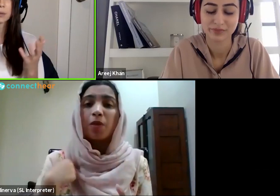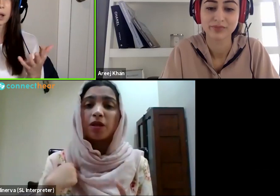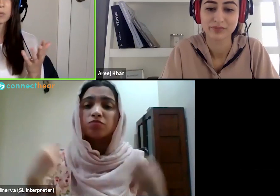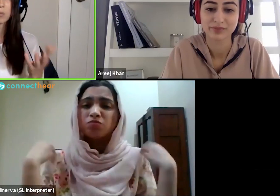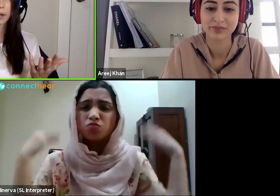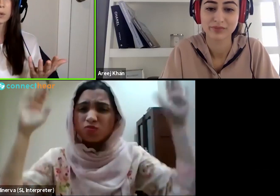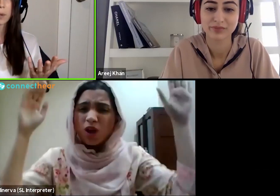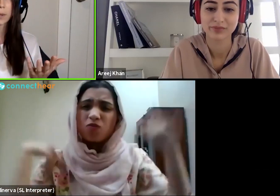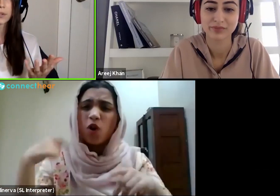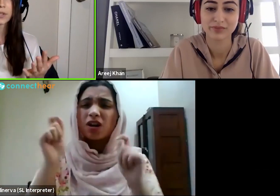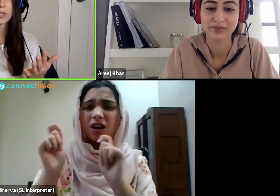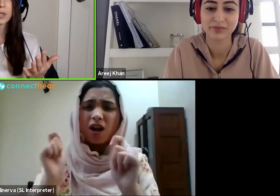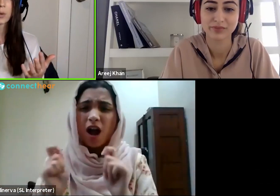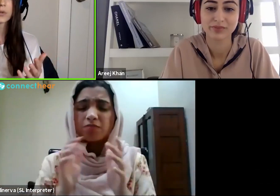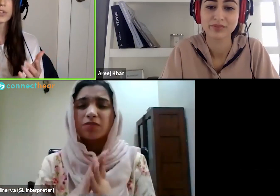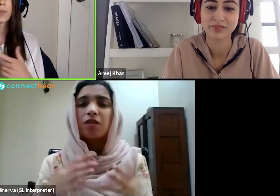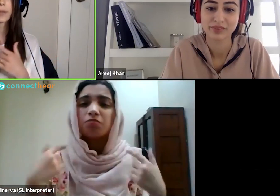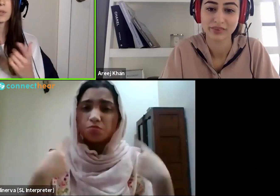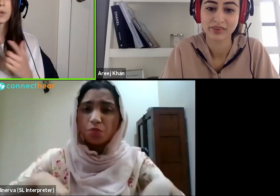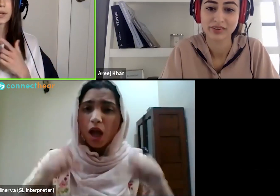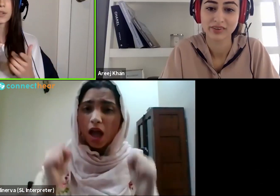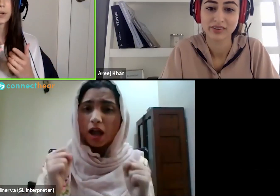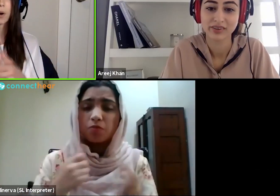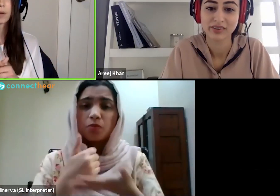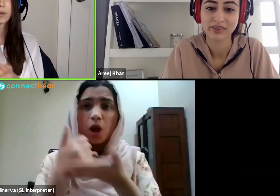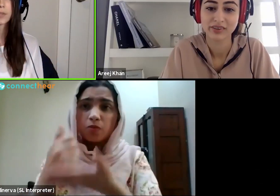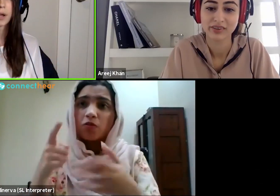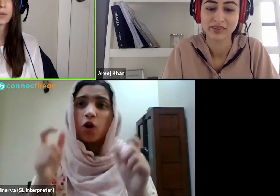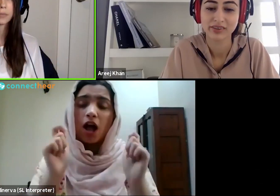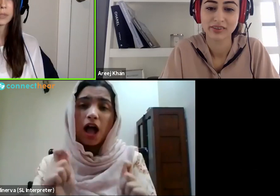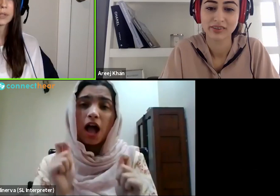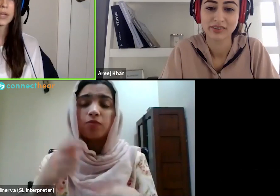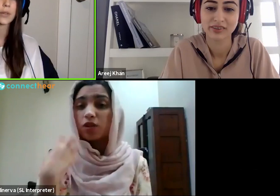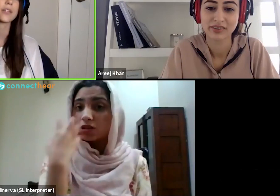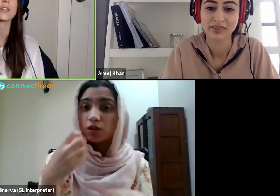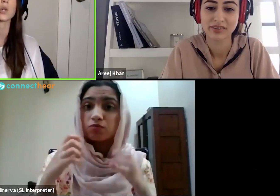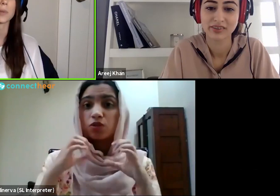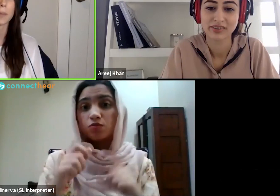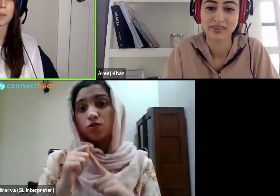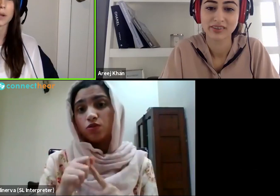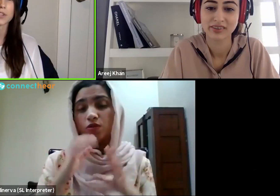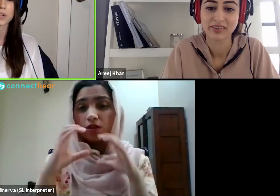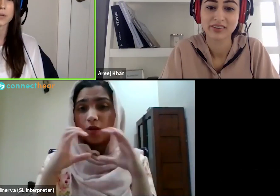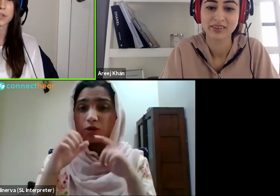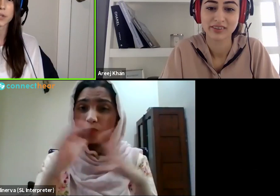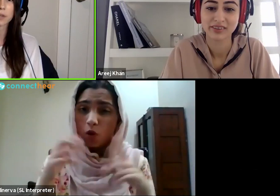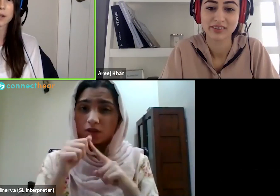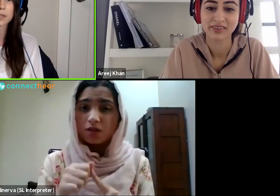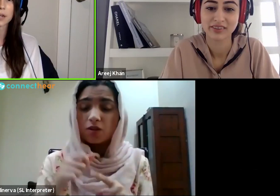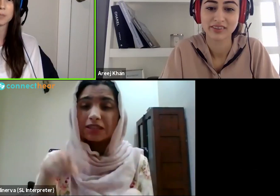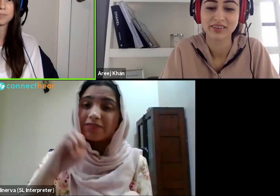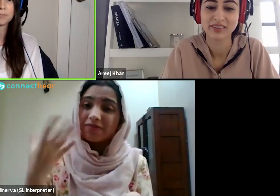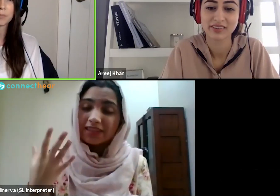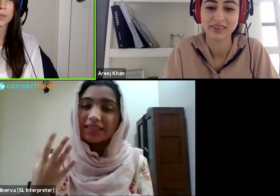do a lot of manual with my patients, which would just make communication very hard for us both. So that's just a little bit about my journey with hearing